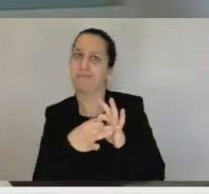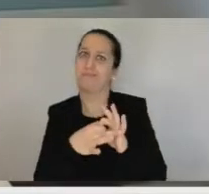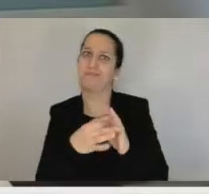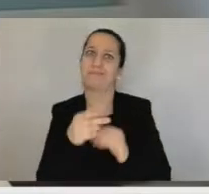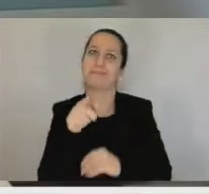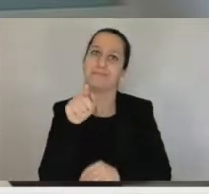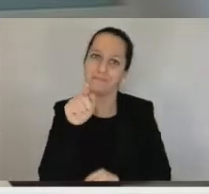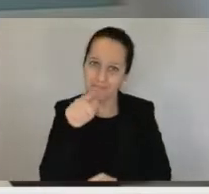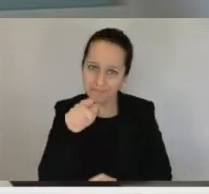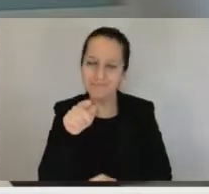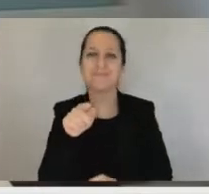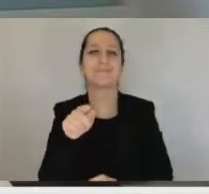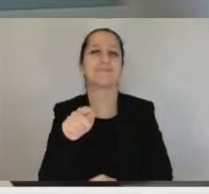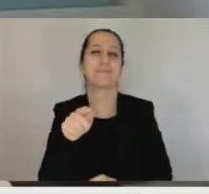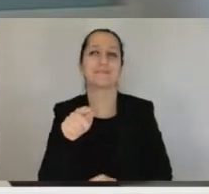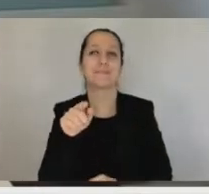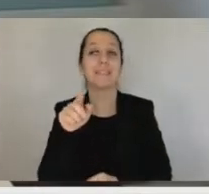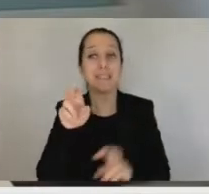what's happening to